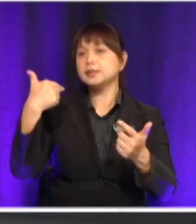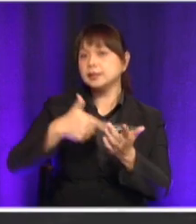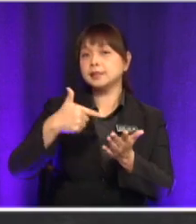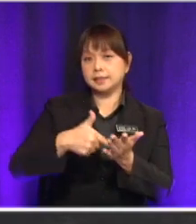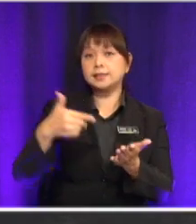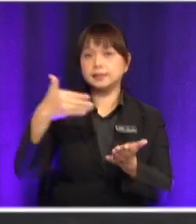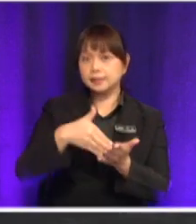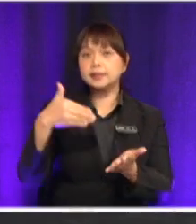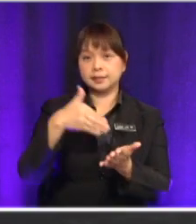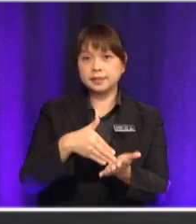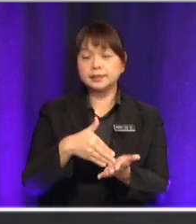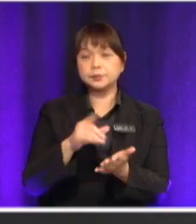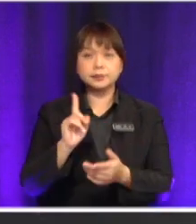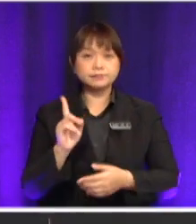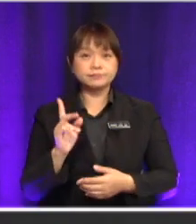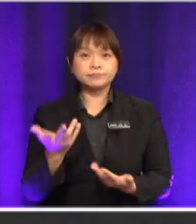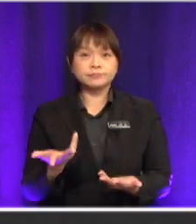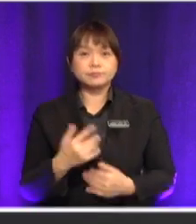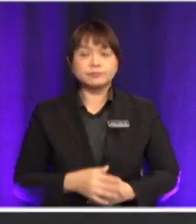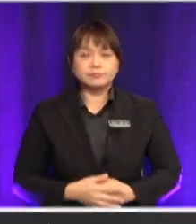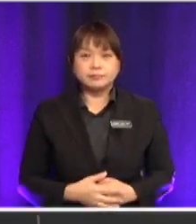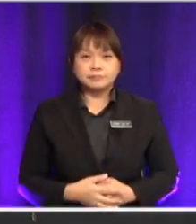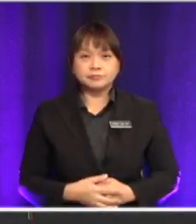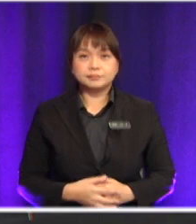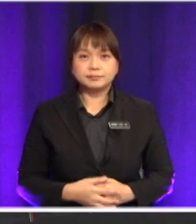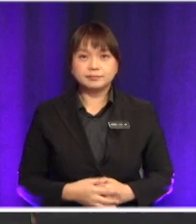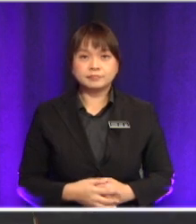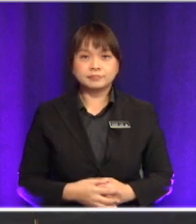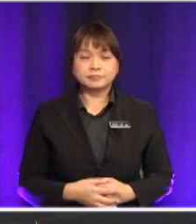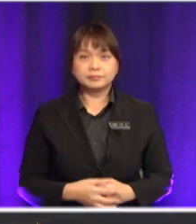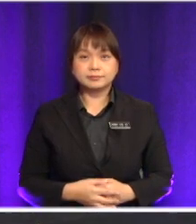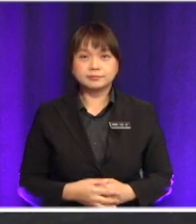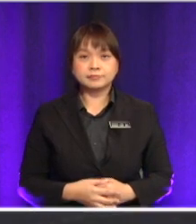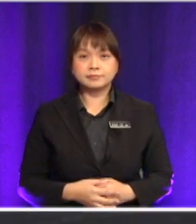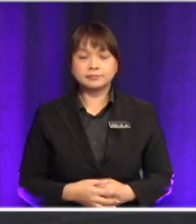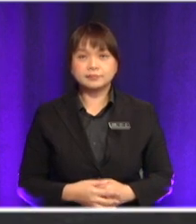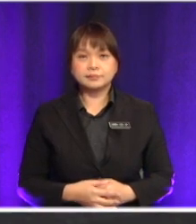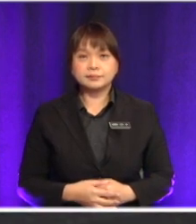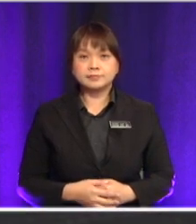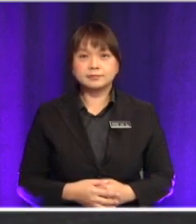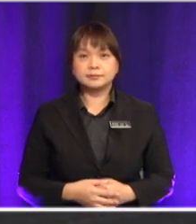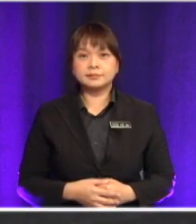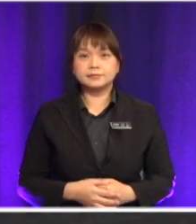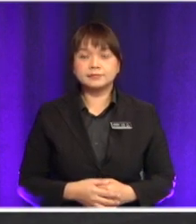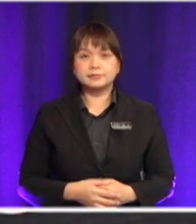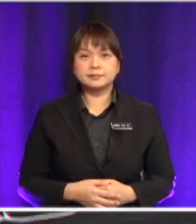right? looks so excited. Come on, Nivela. Try and guess. Any letter. I'll against you because, but I. I?